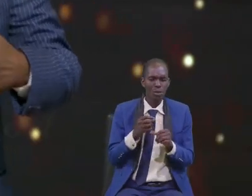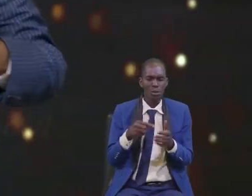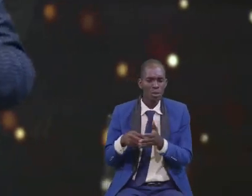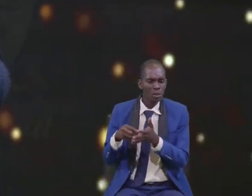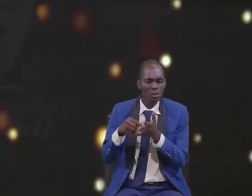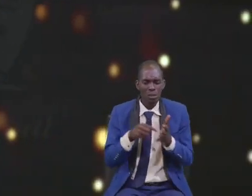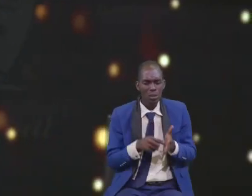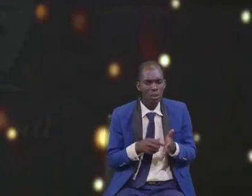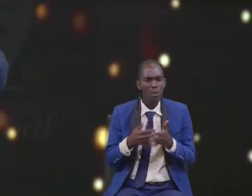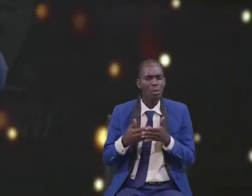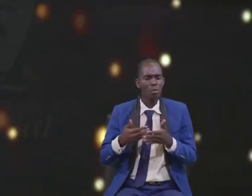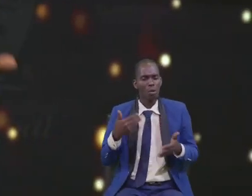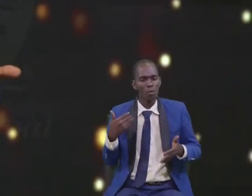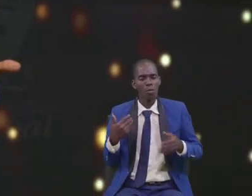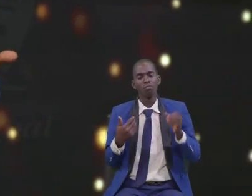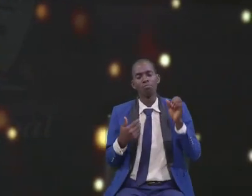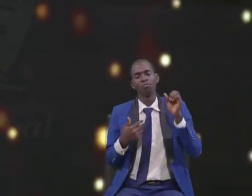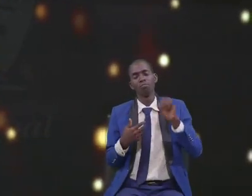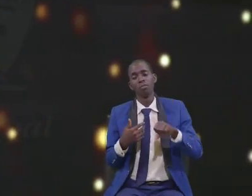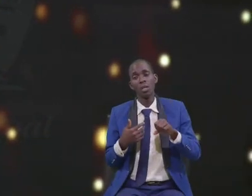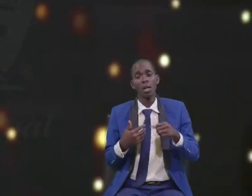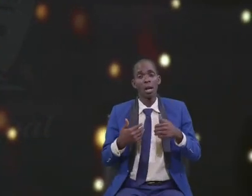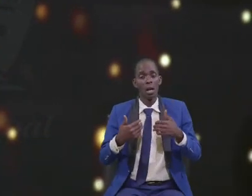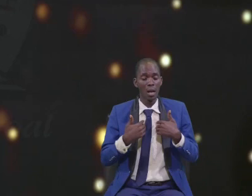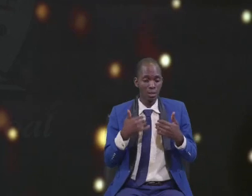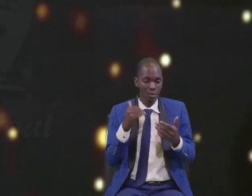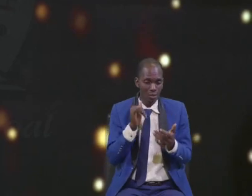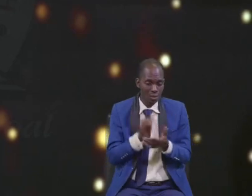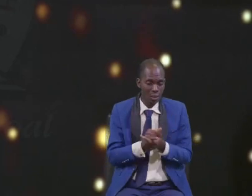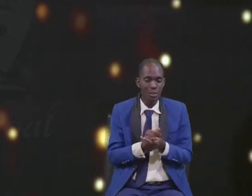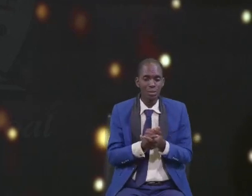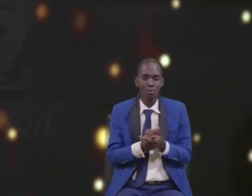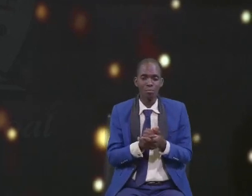has it worked patience in your life?